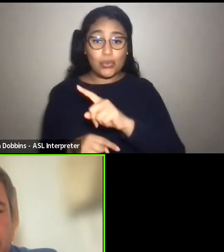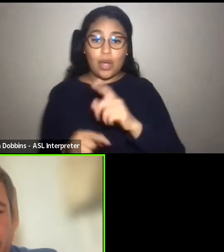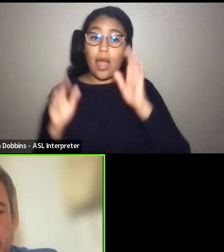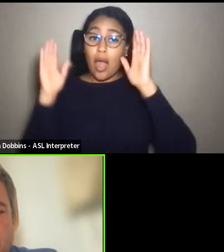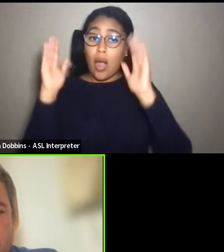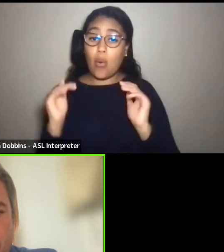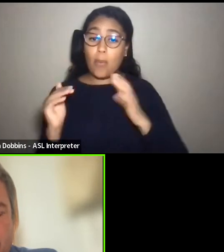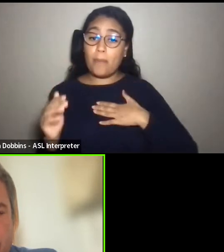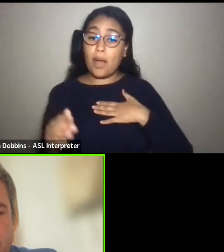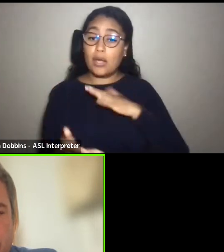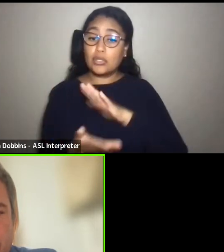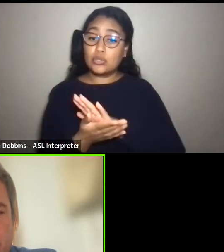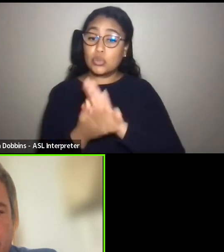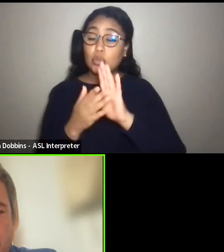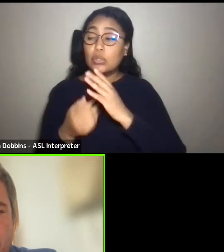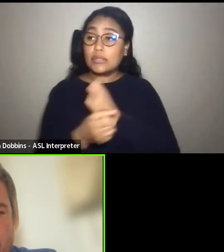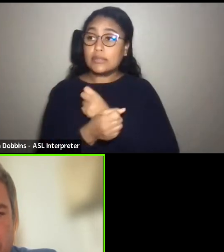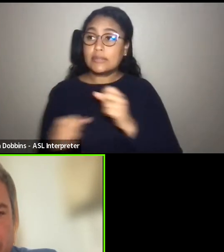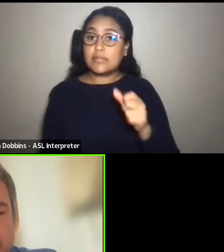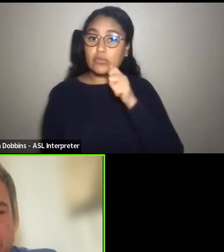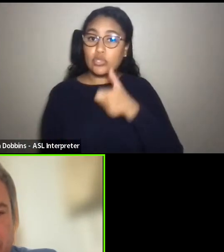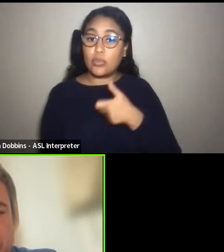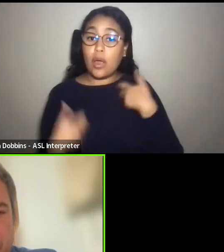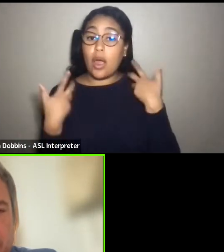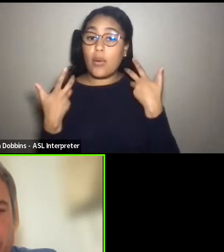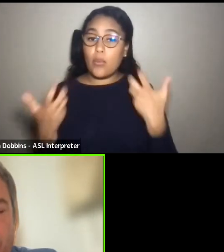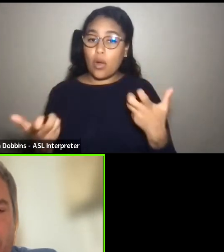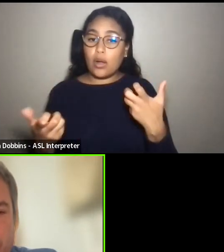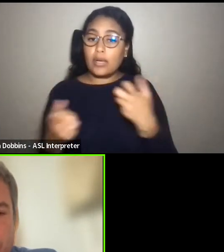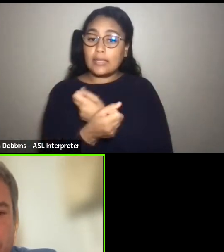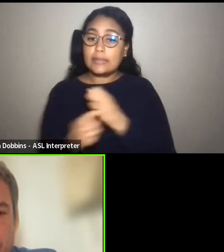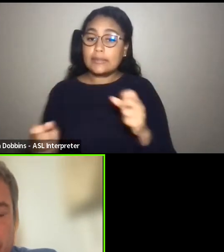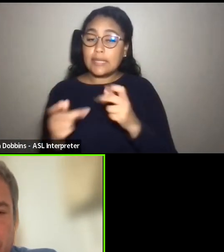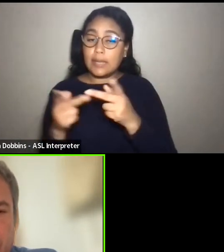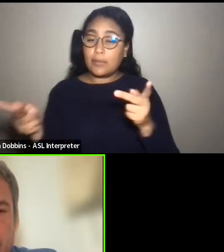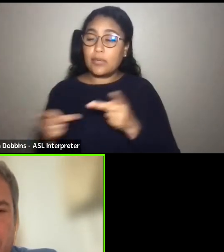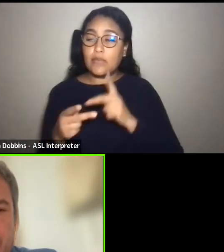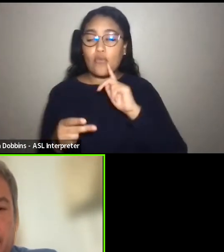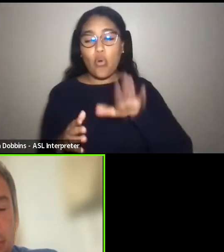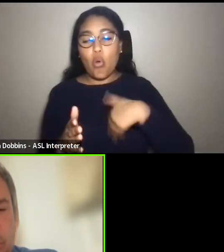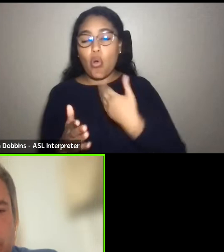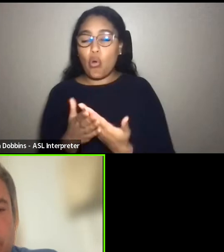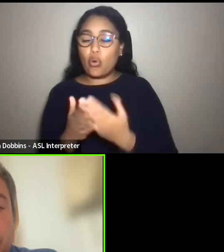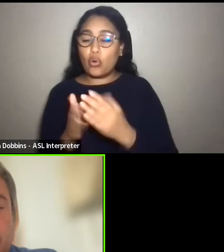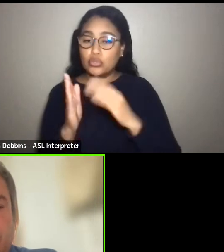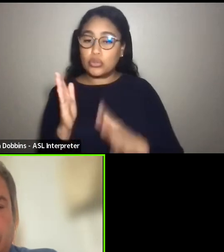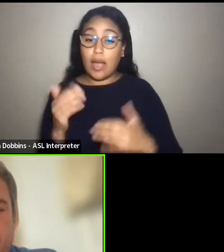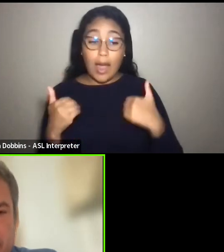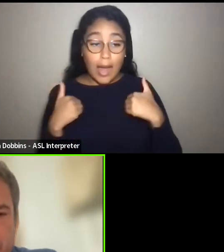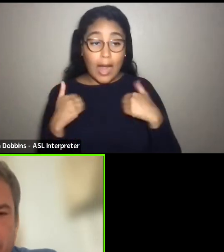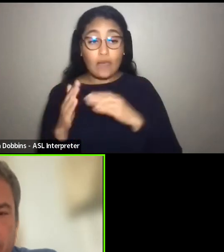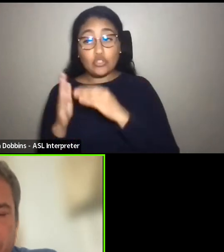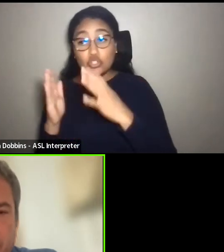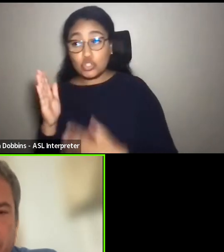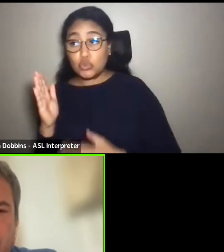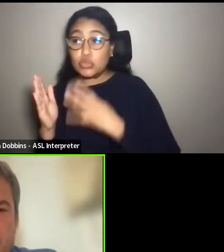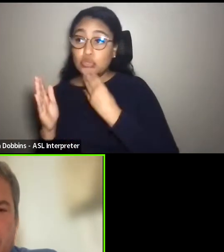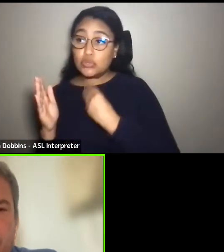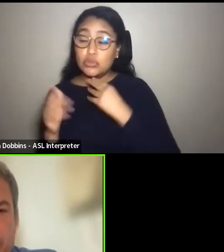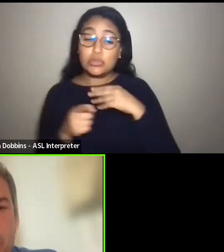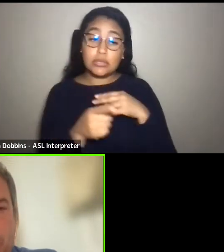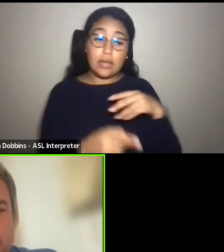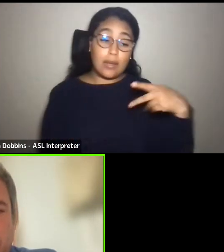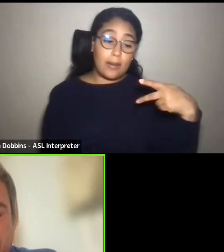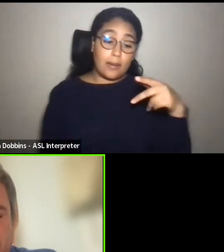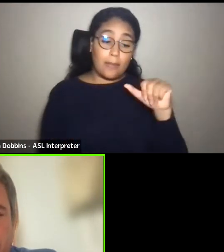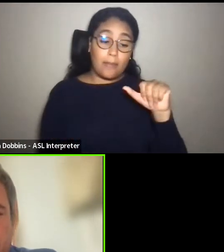school is safe tomorrow. And I want that to be a safe place for all students. I have Jewish students, I have Palestinian students. I